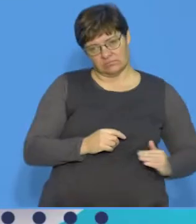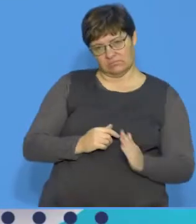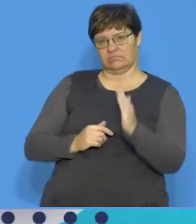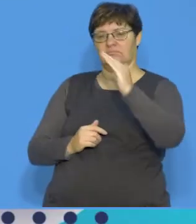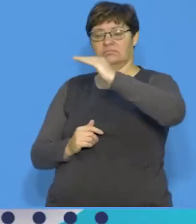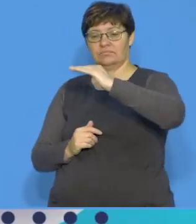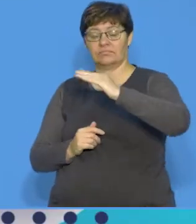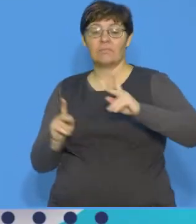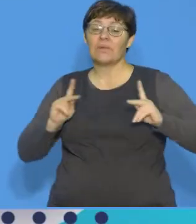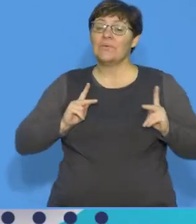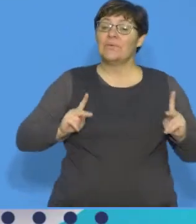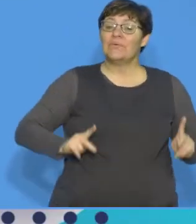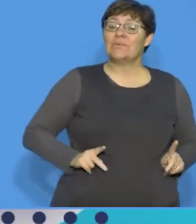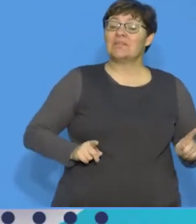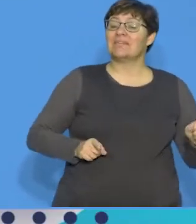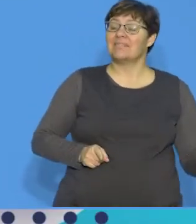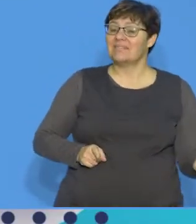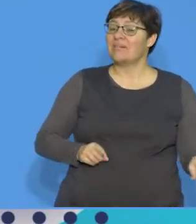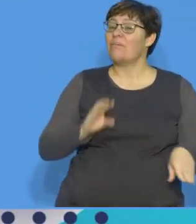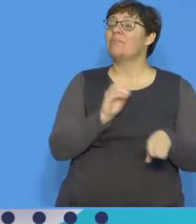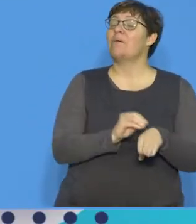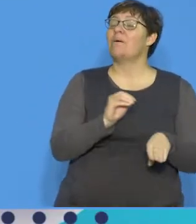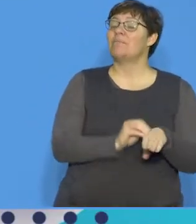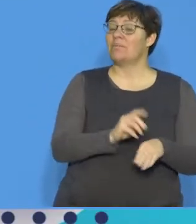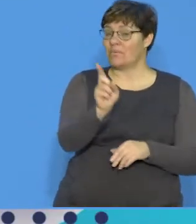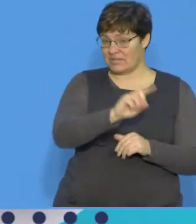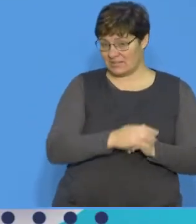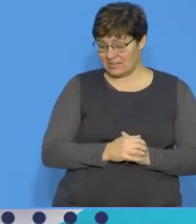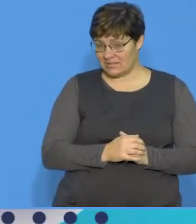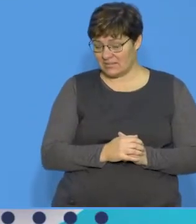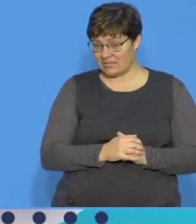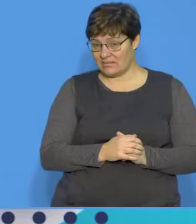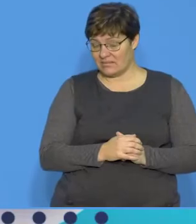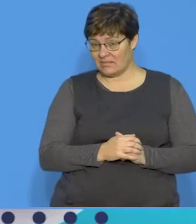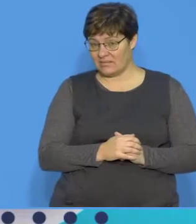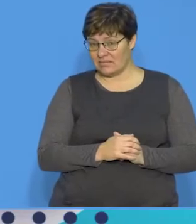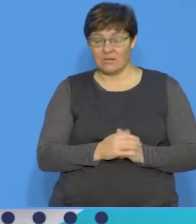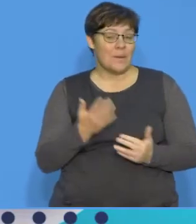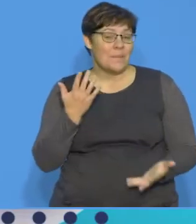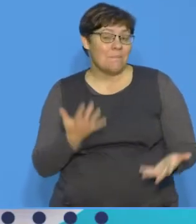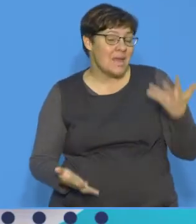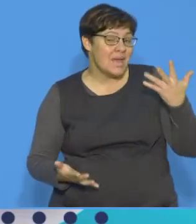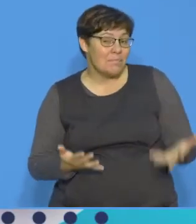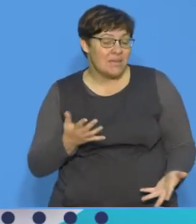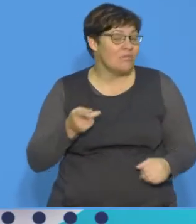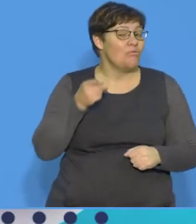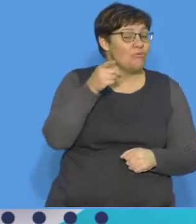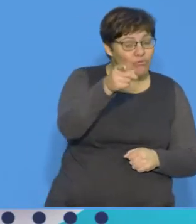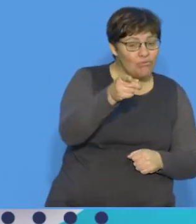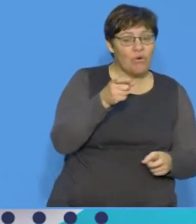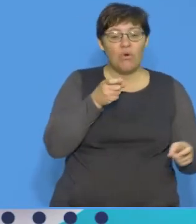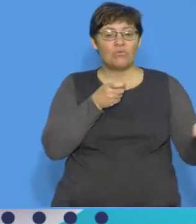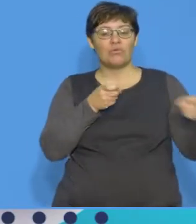human populations. What if you could control